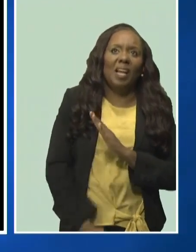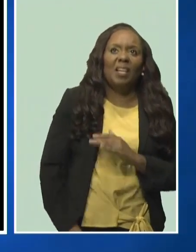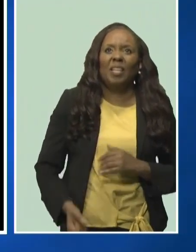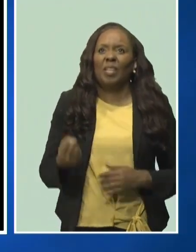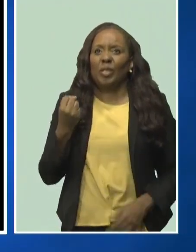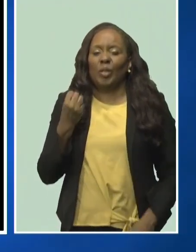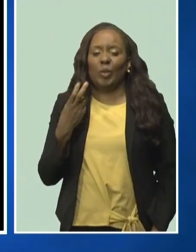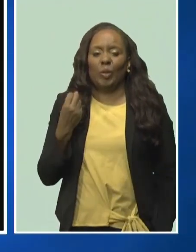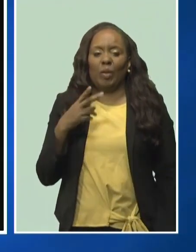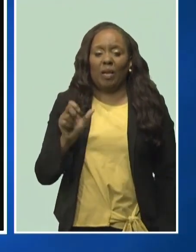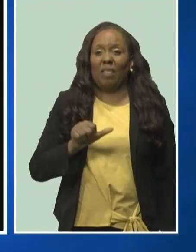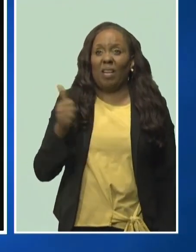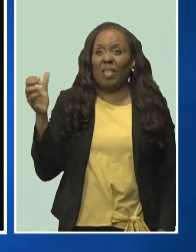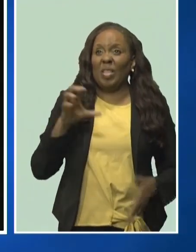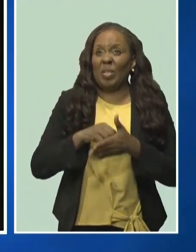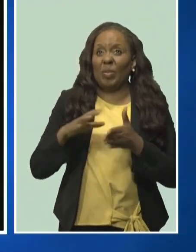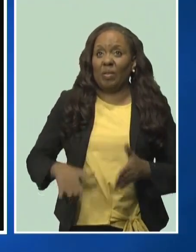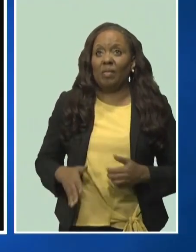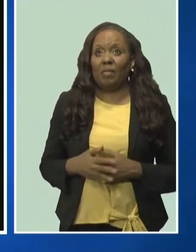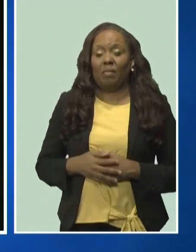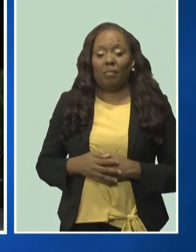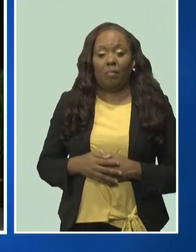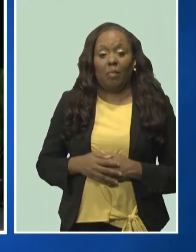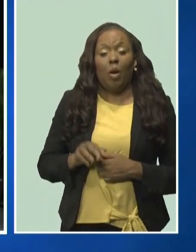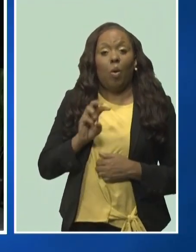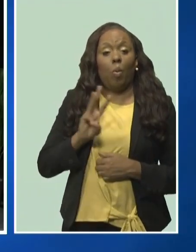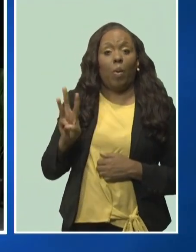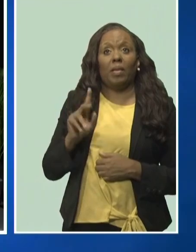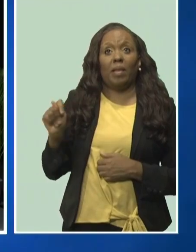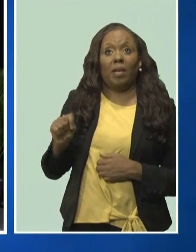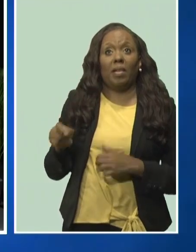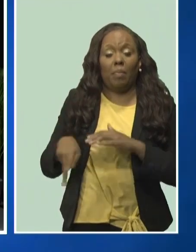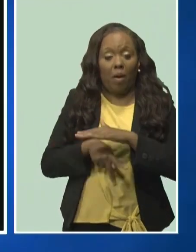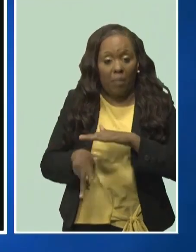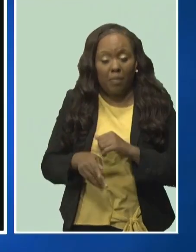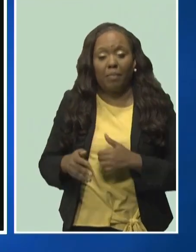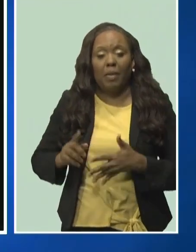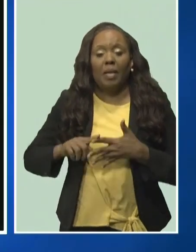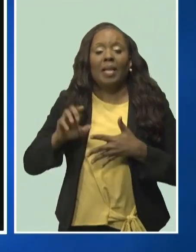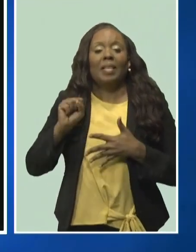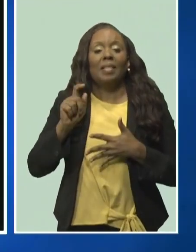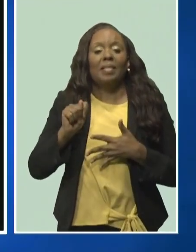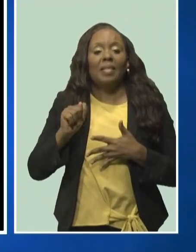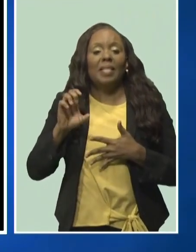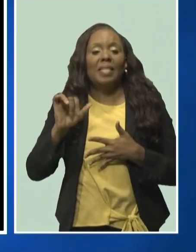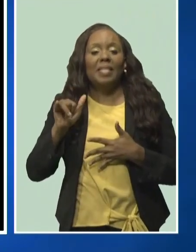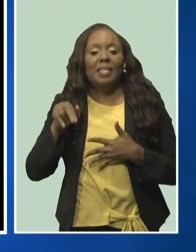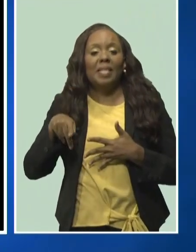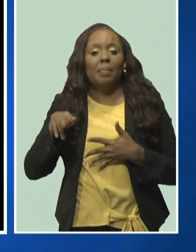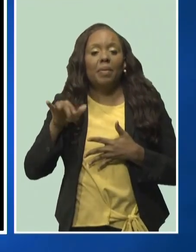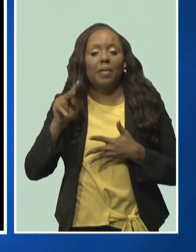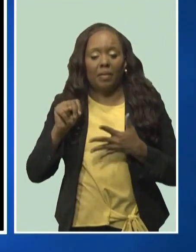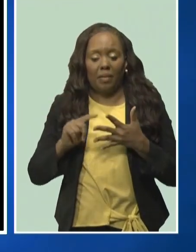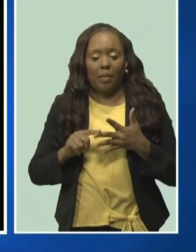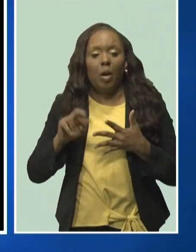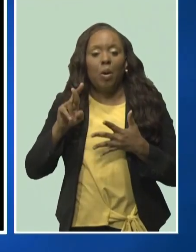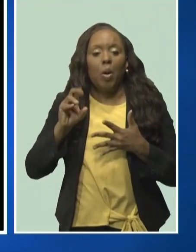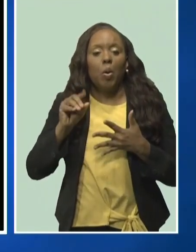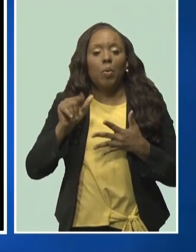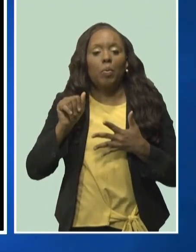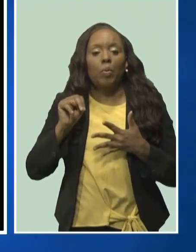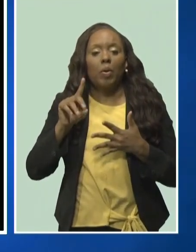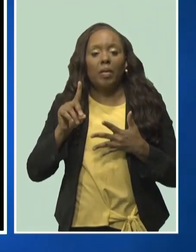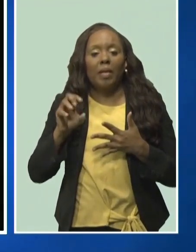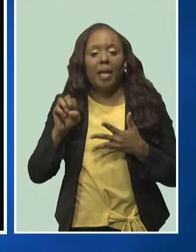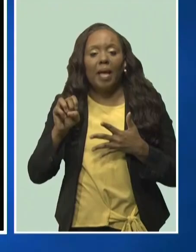12 other students. West Terrace Primary, St. Cyprian's Boys, All Saints Primary, Roland Edwards Primary,